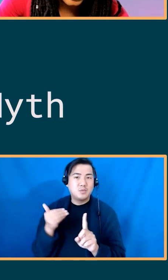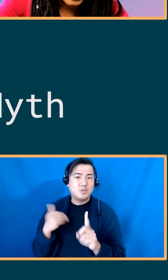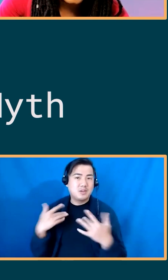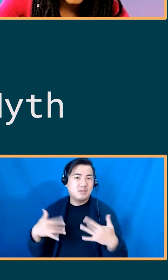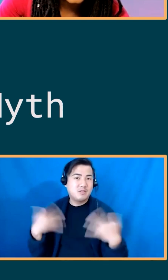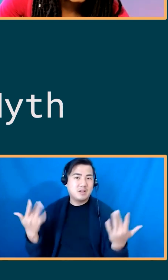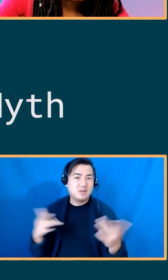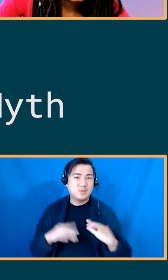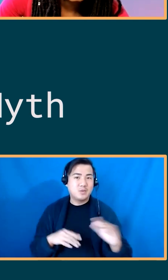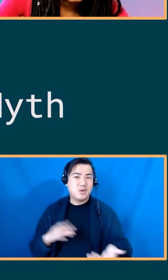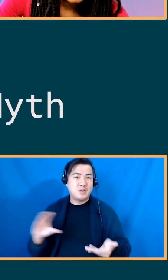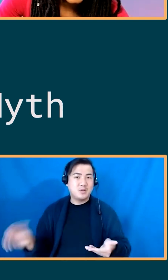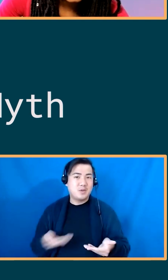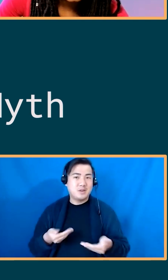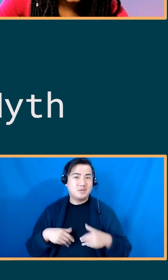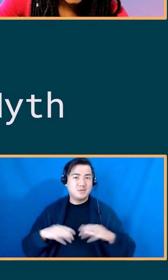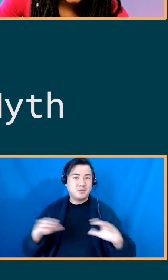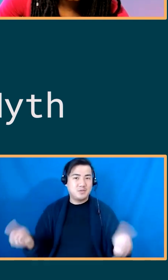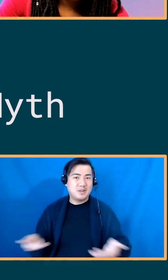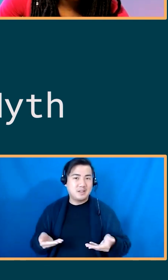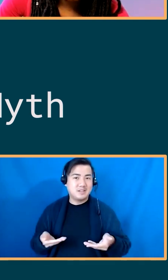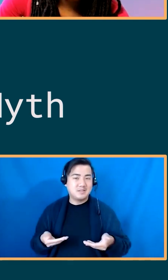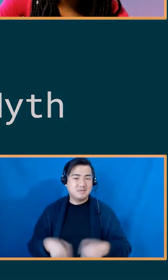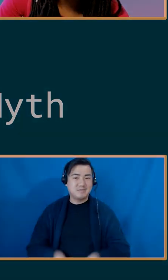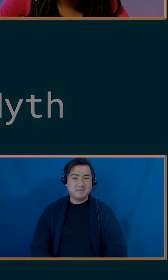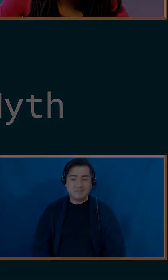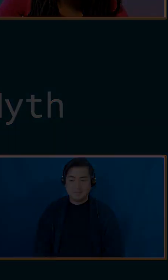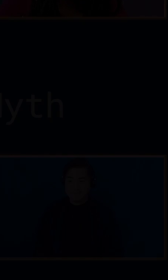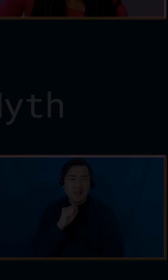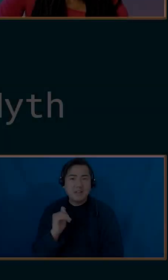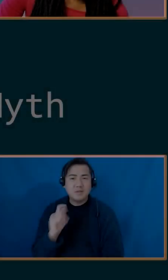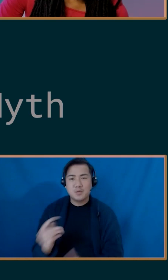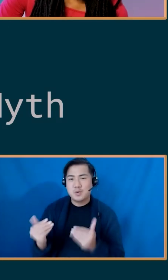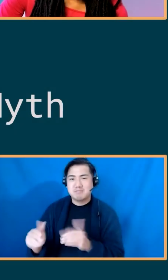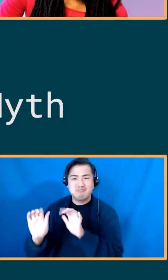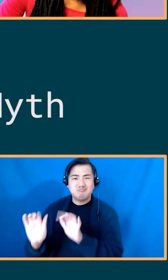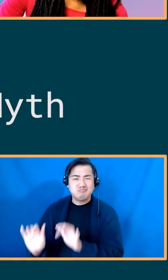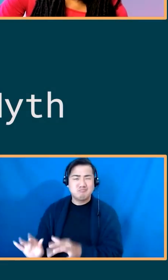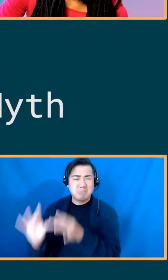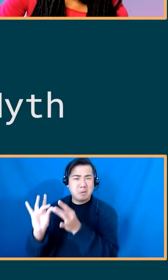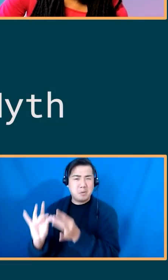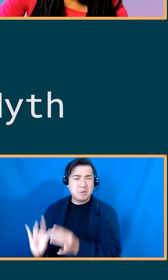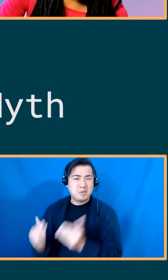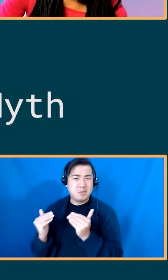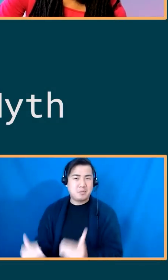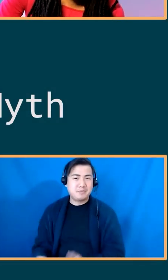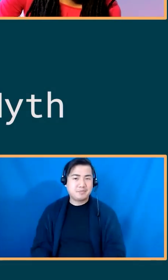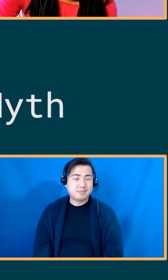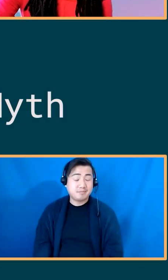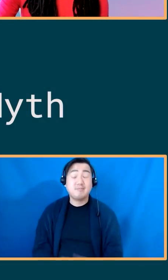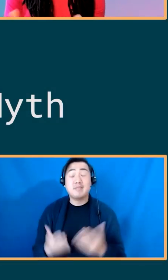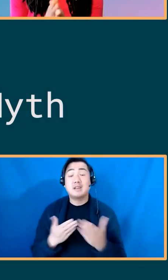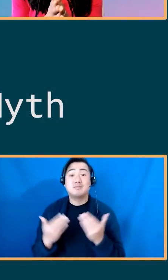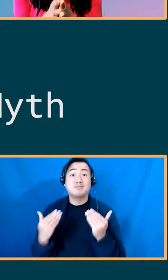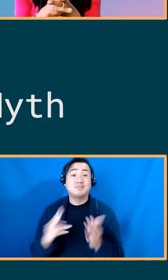events. Welcome, welcome, and welcome. Let us delve in.